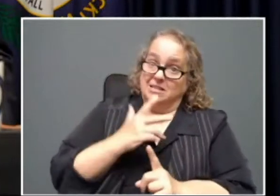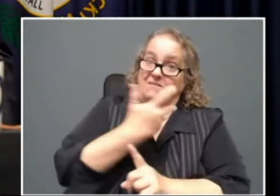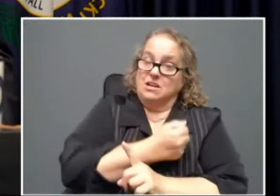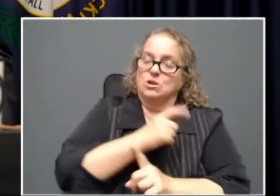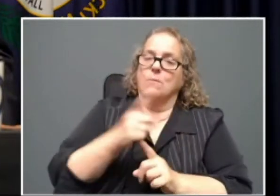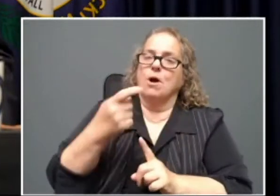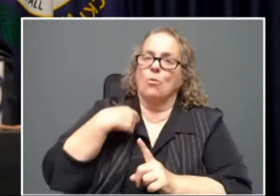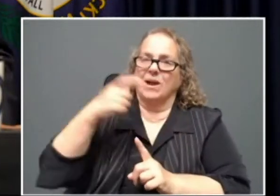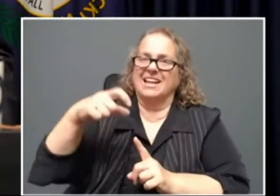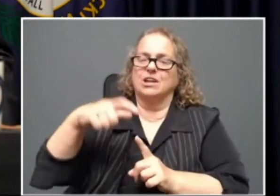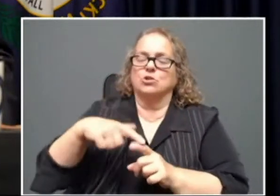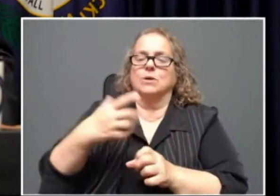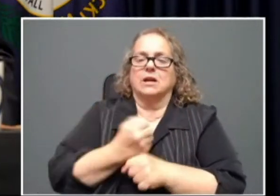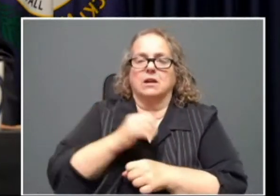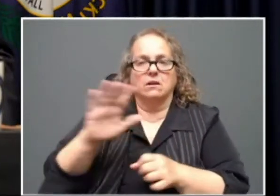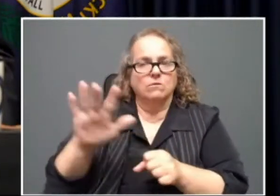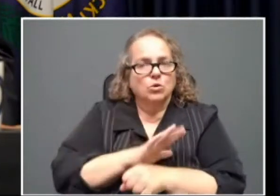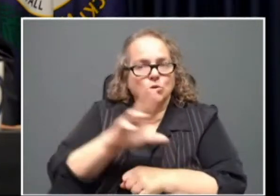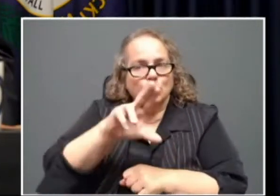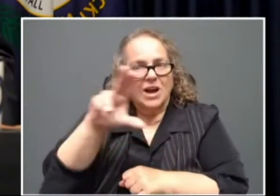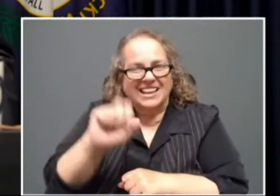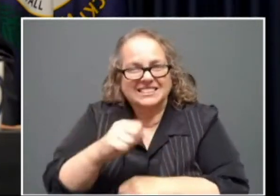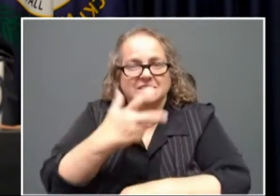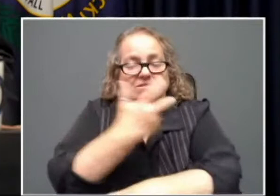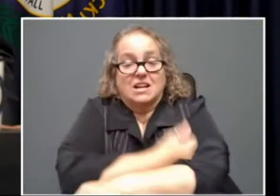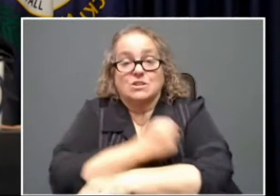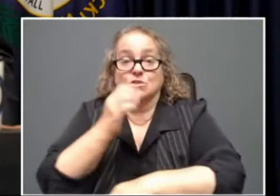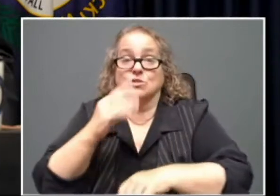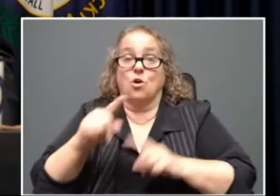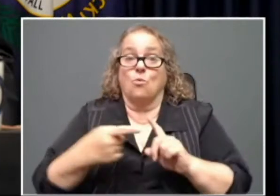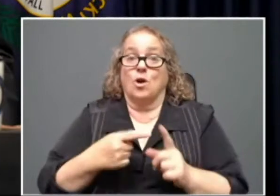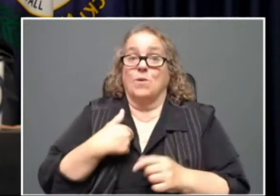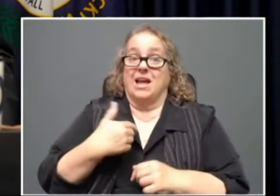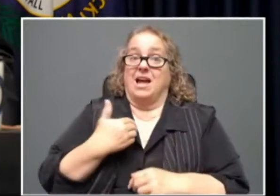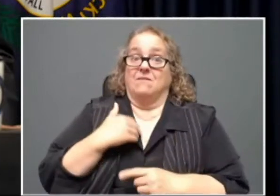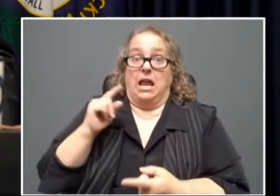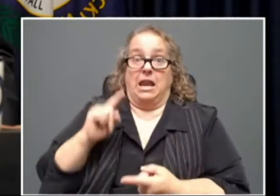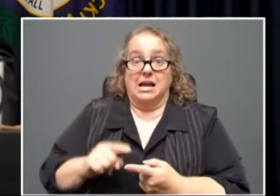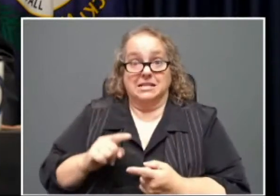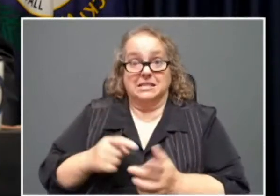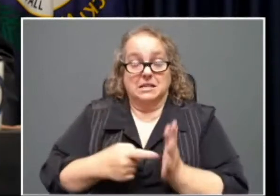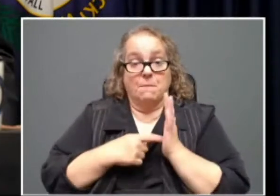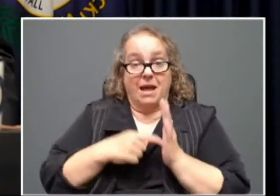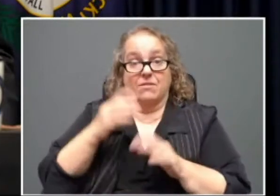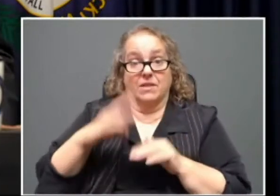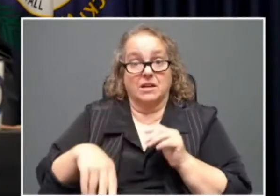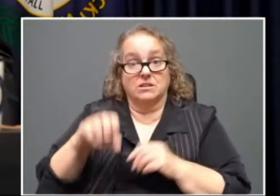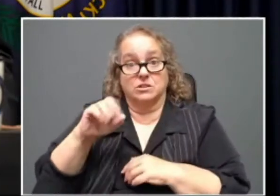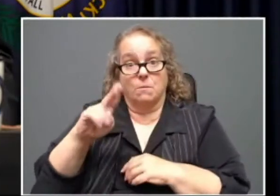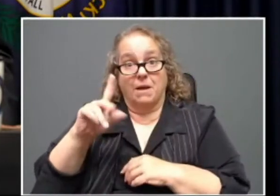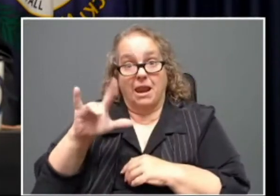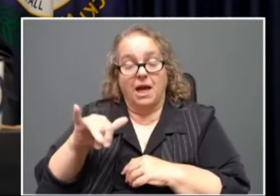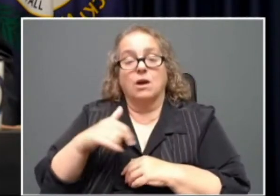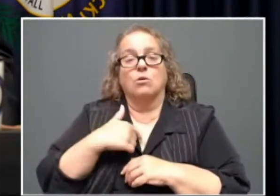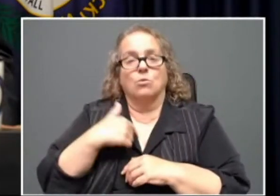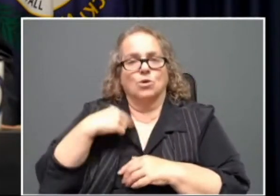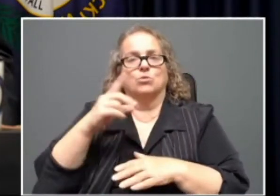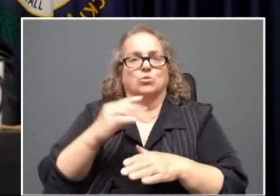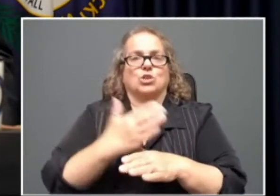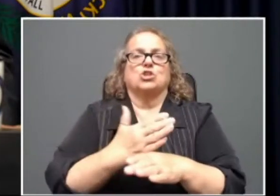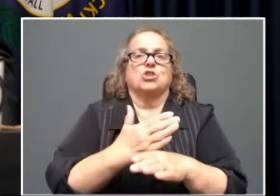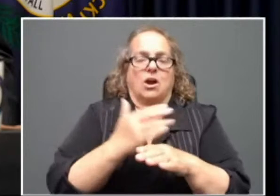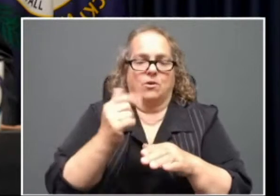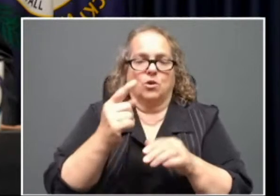entire country vaccinated. And when we have less demand than supply here, we want other places to make sure